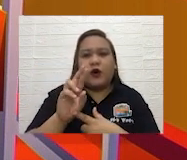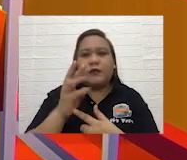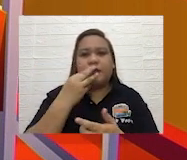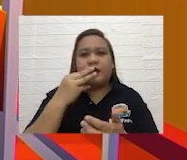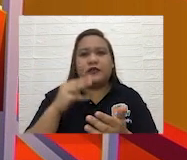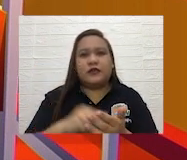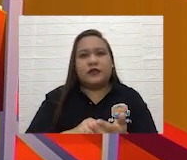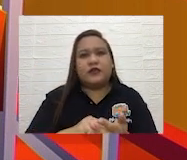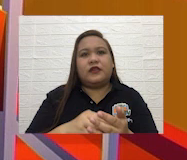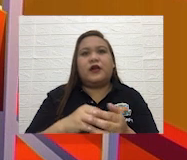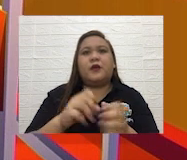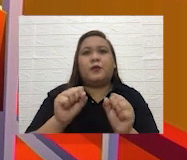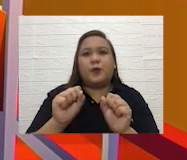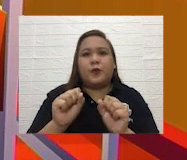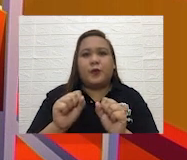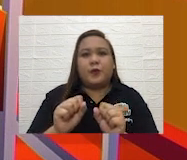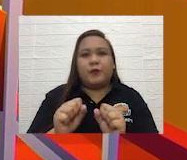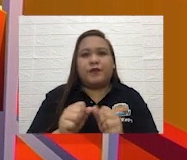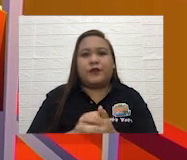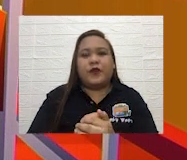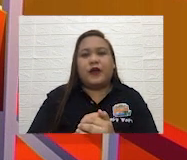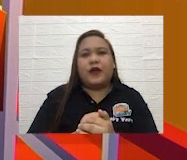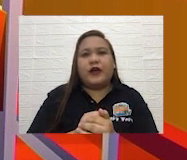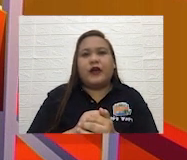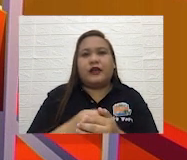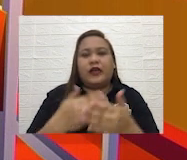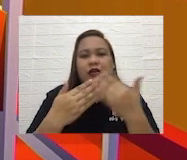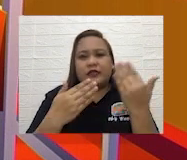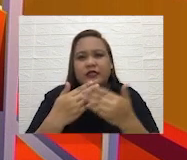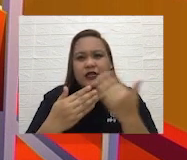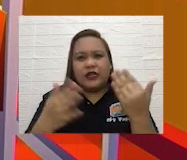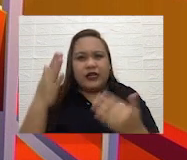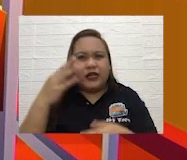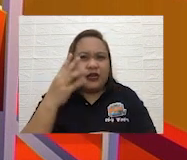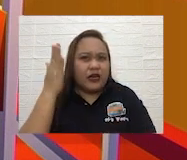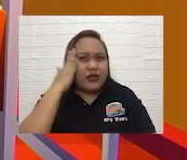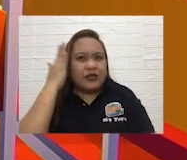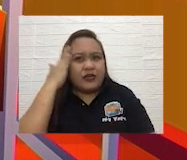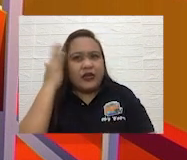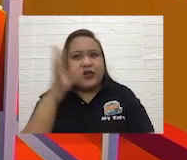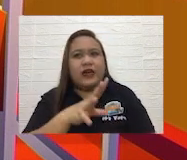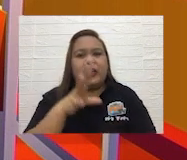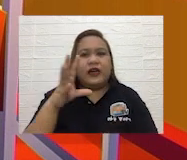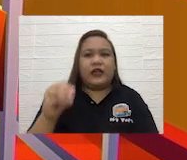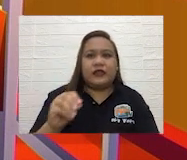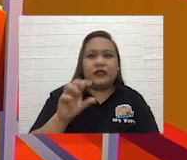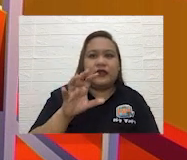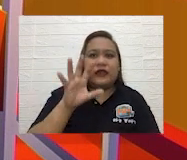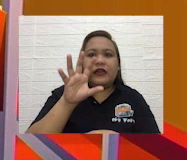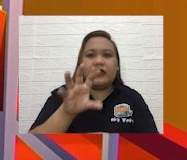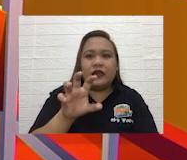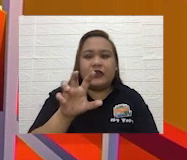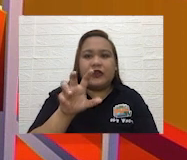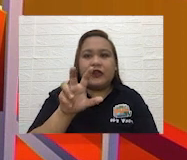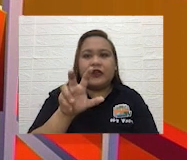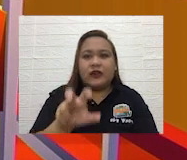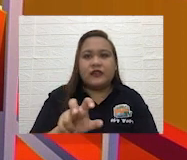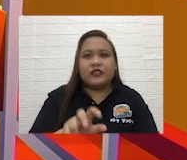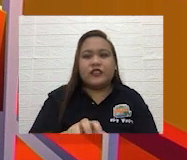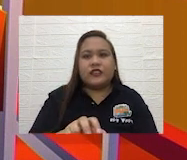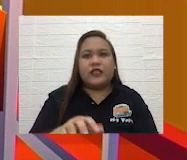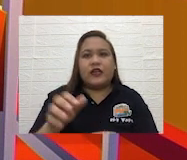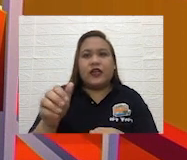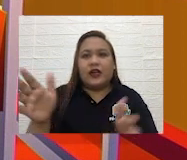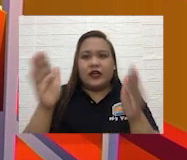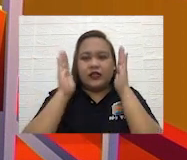that does not need to be in written form. They are meant to be easily recognized and can catch up the attention of the viewer.